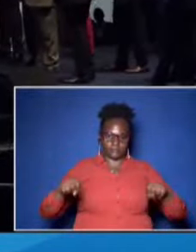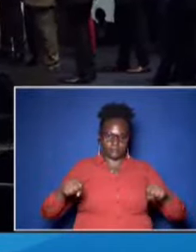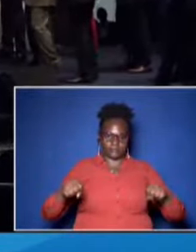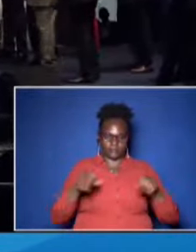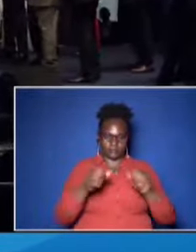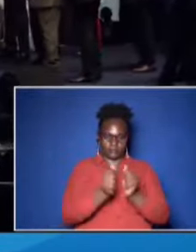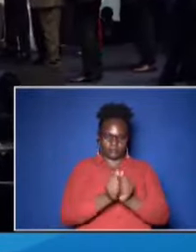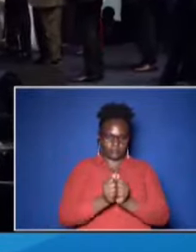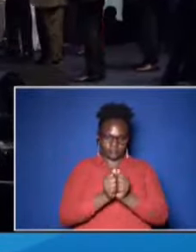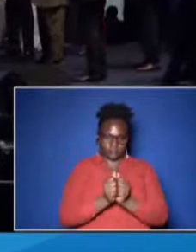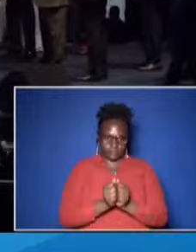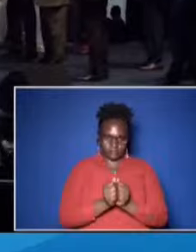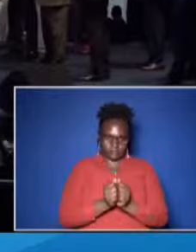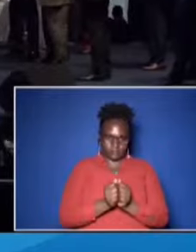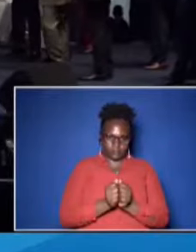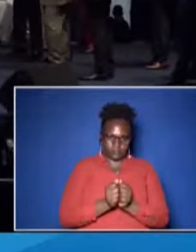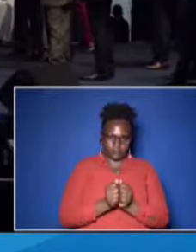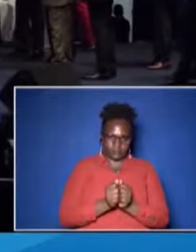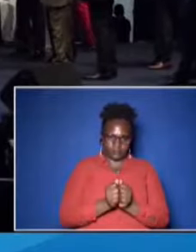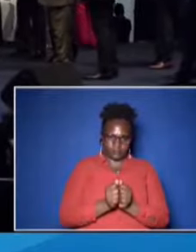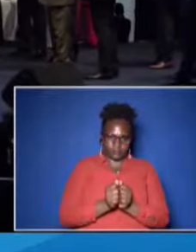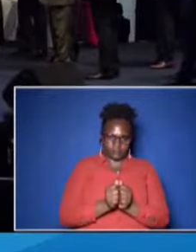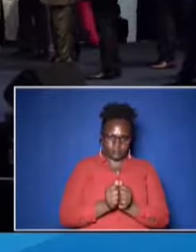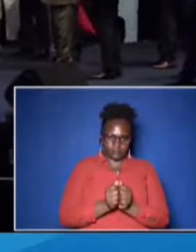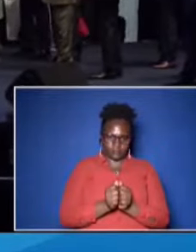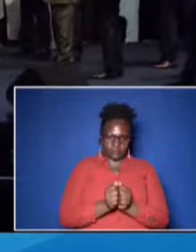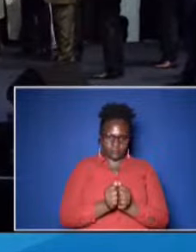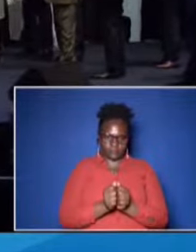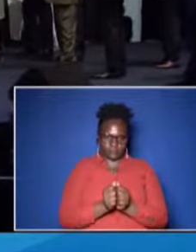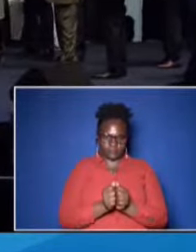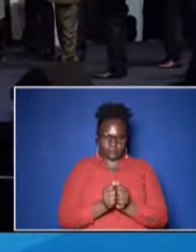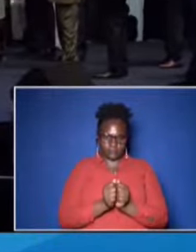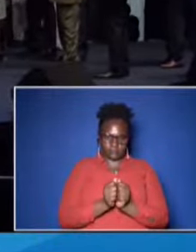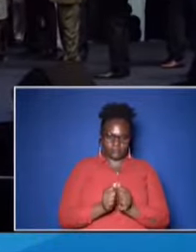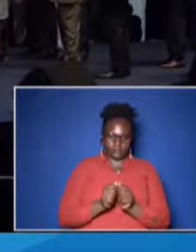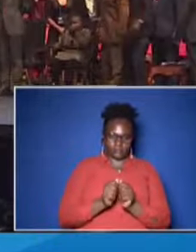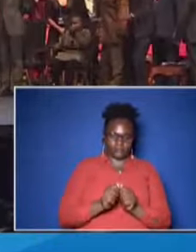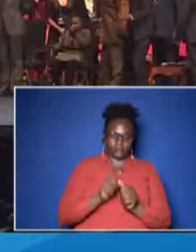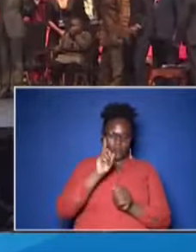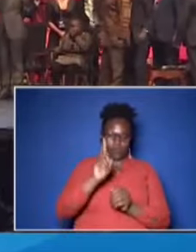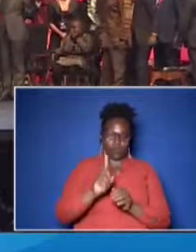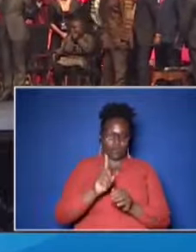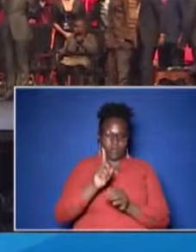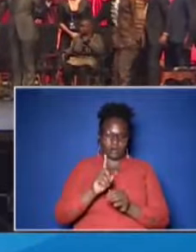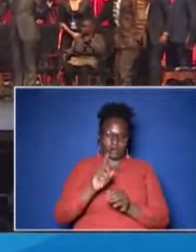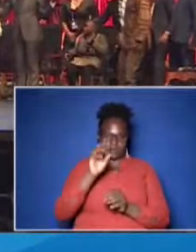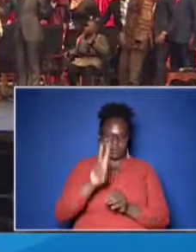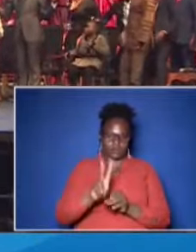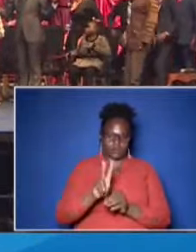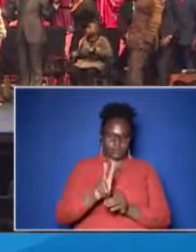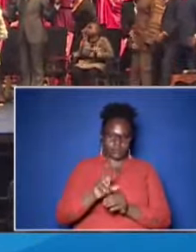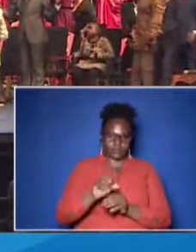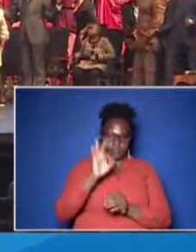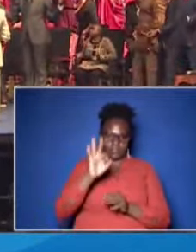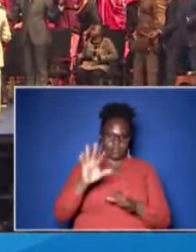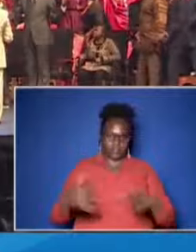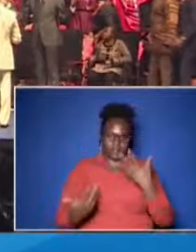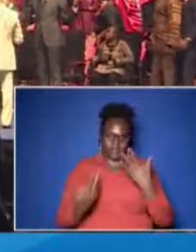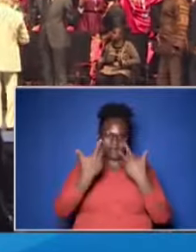Heaven when when I say three cry fire 1 2